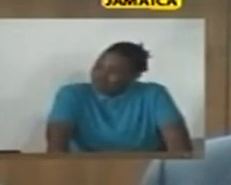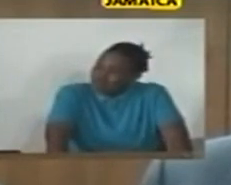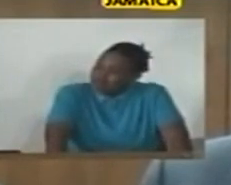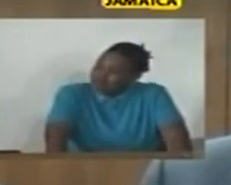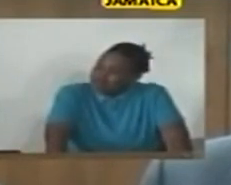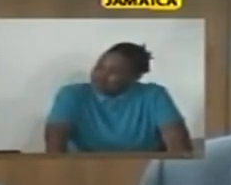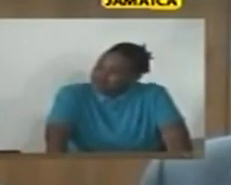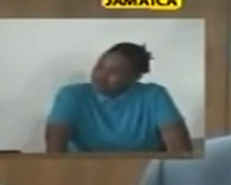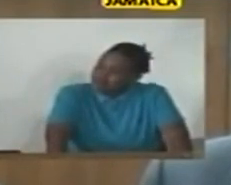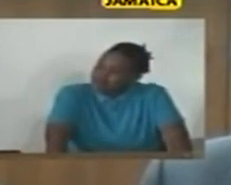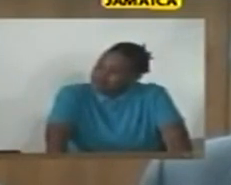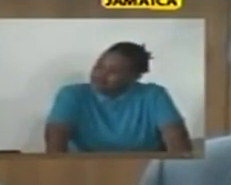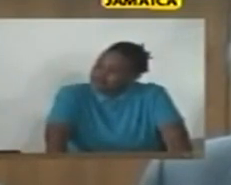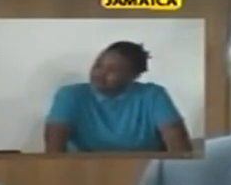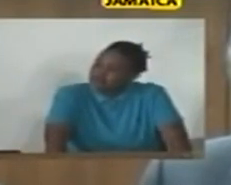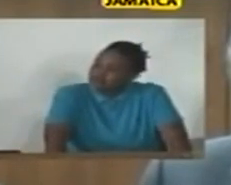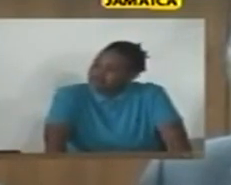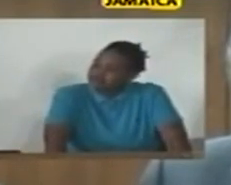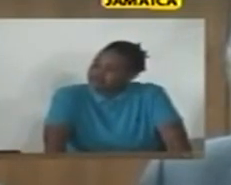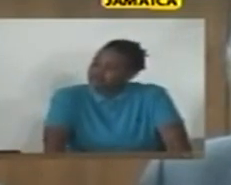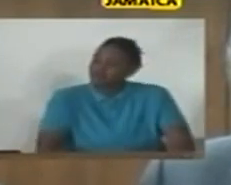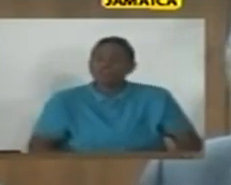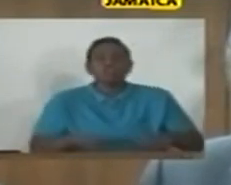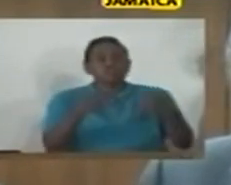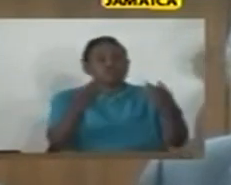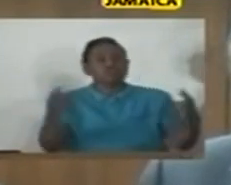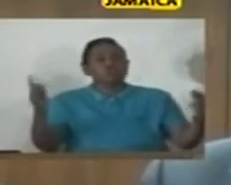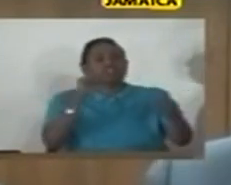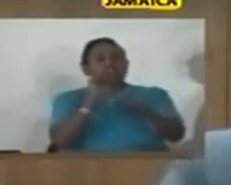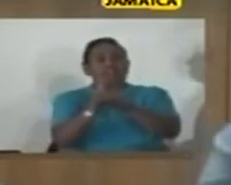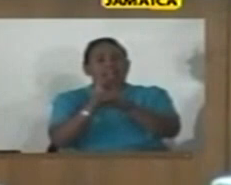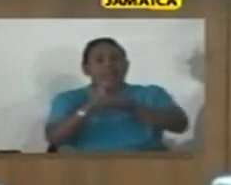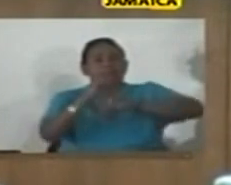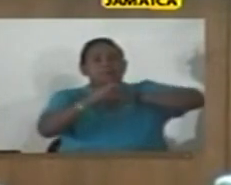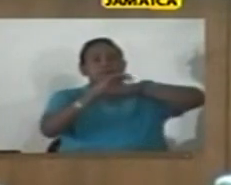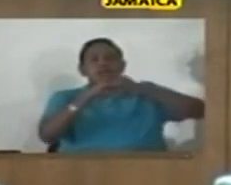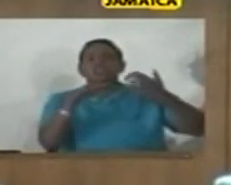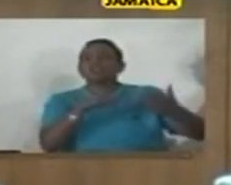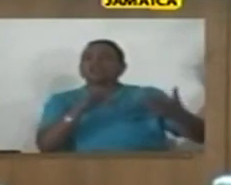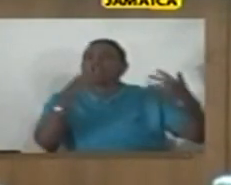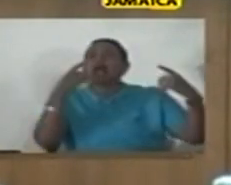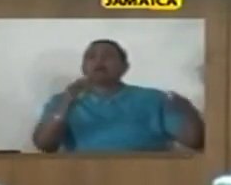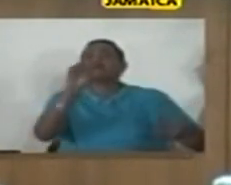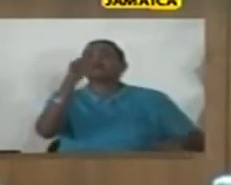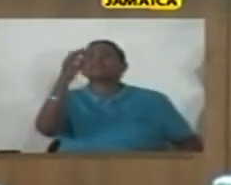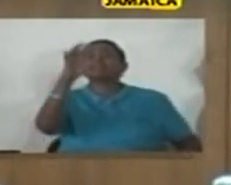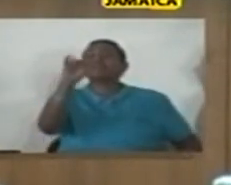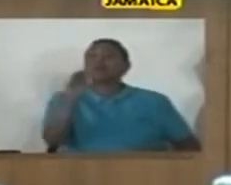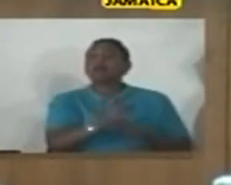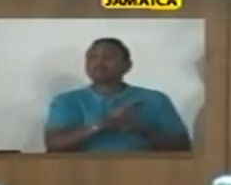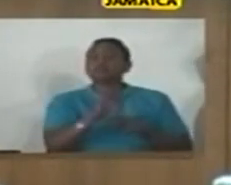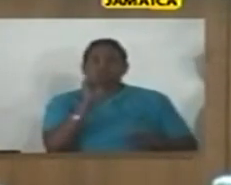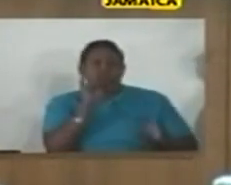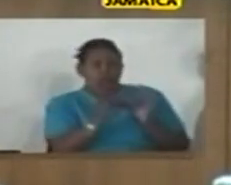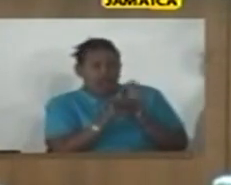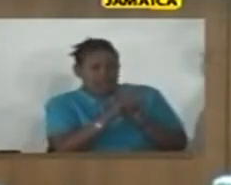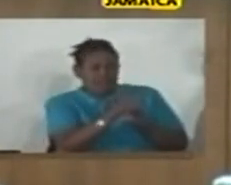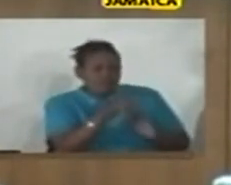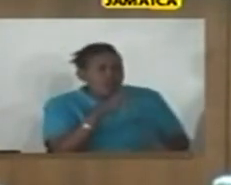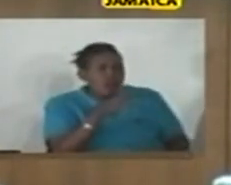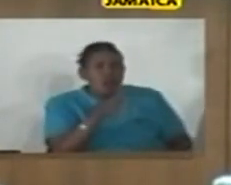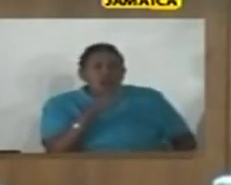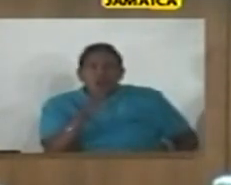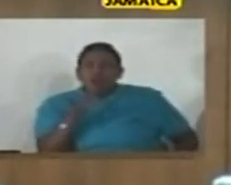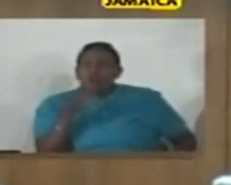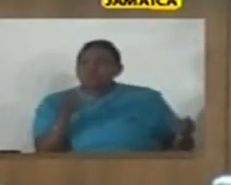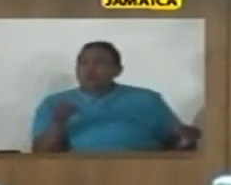Mr. Speaker, the results of a labor market study conducted in 2017 by the Ministry identified the lack of soft